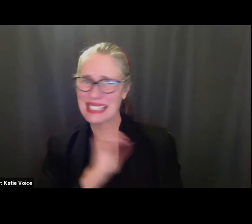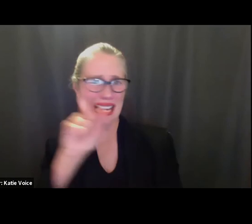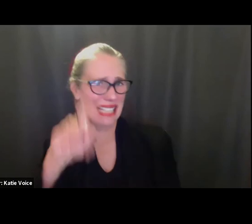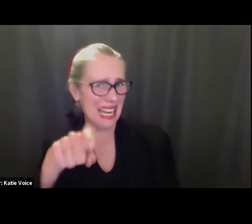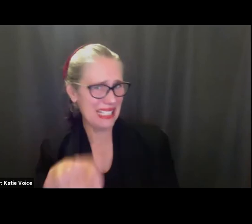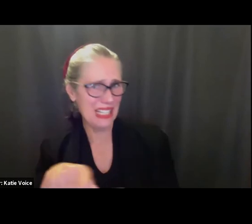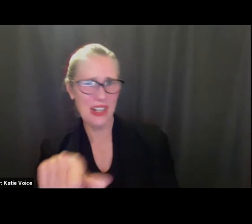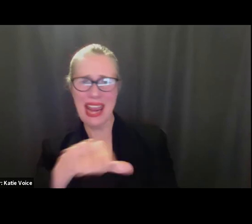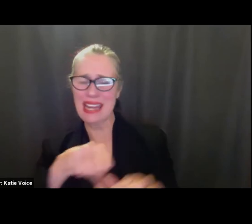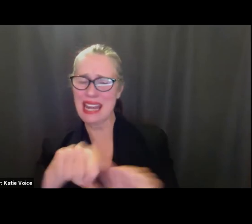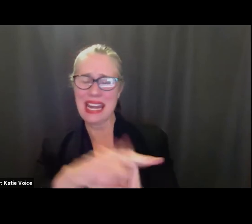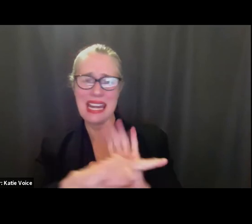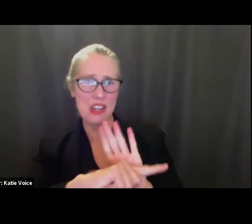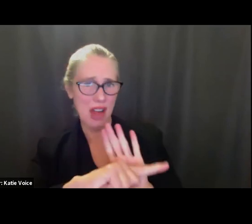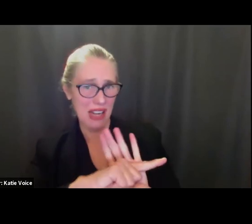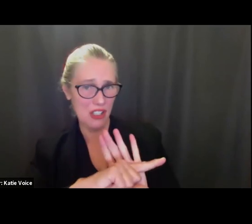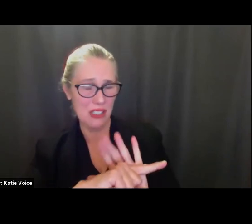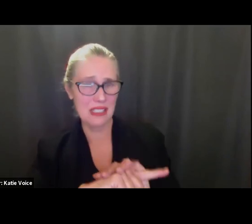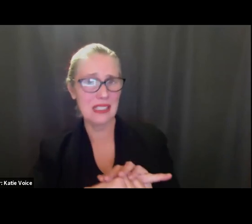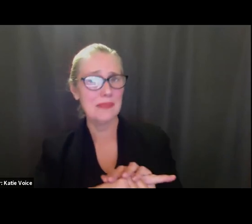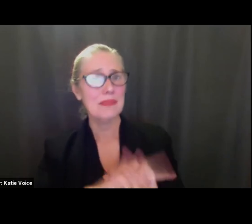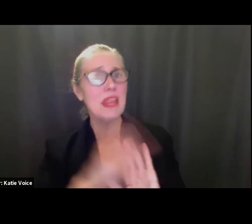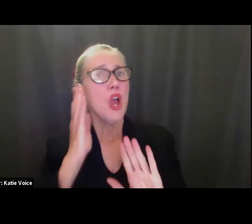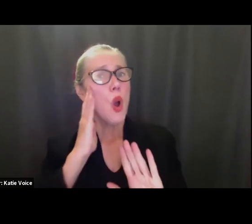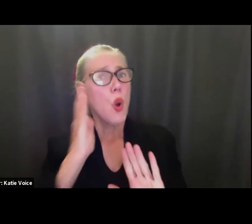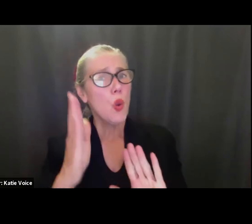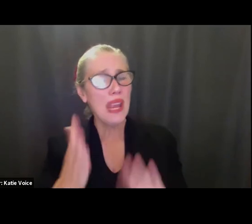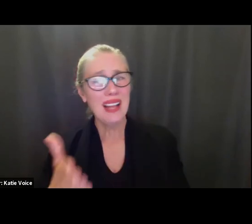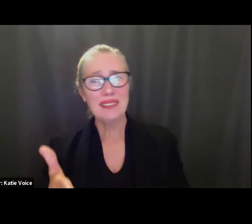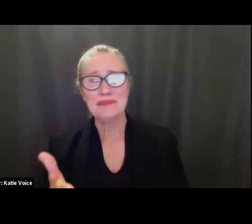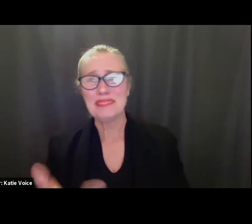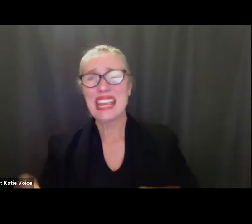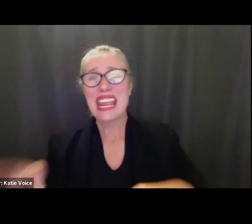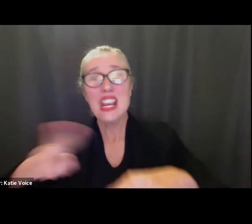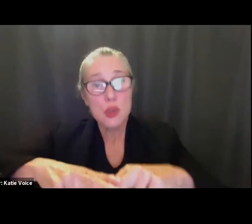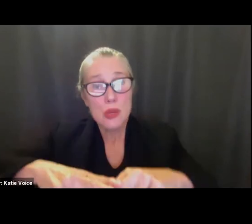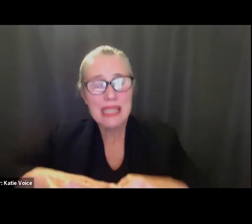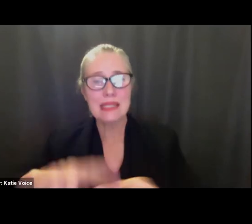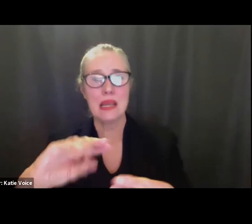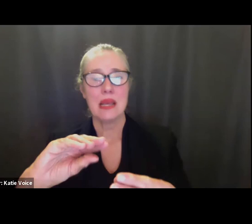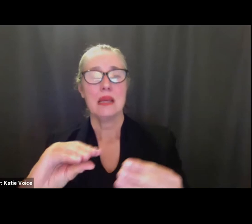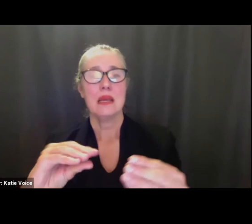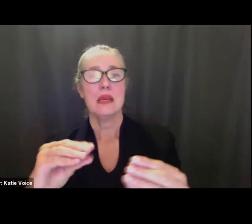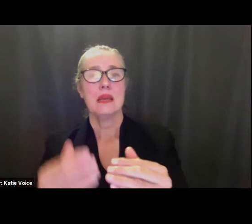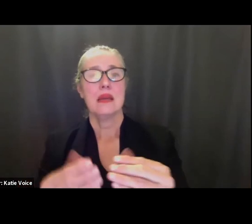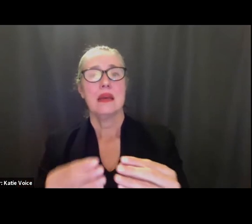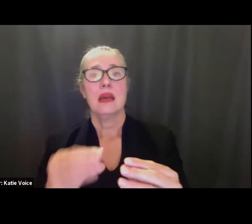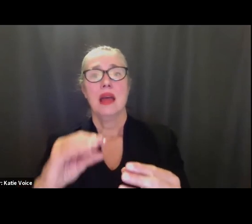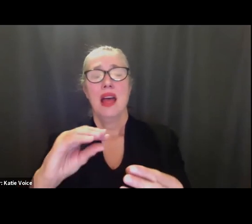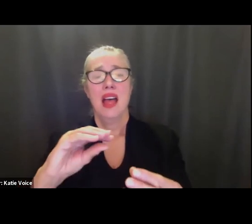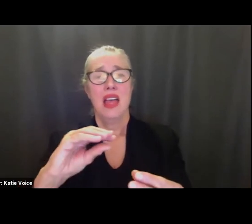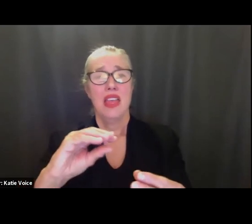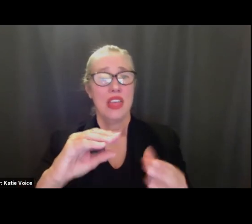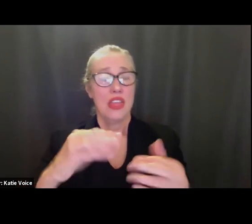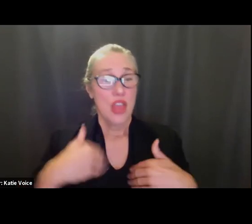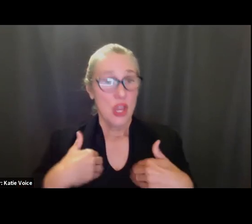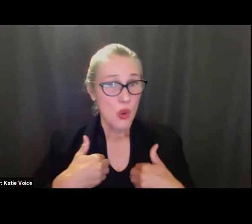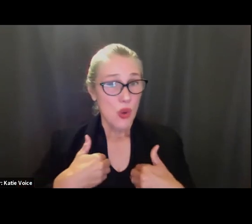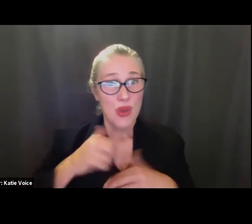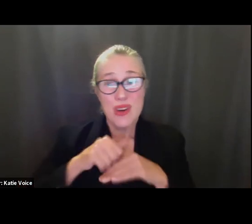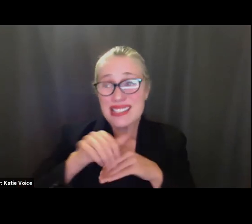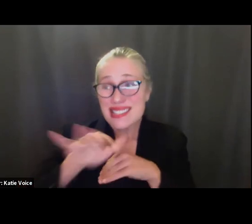interactions um it's going to increase it increases the number of youths who are referred to juvenile justice system for non-violent